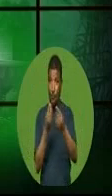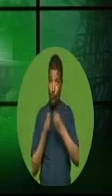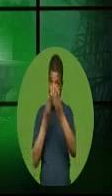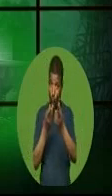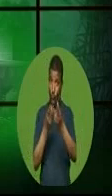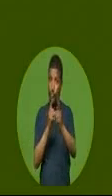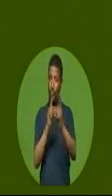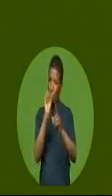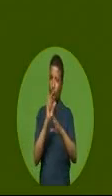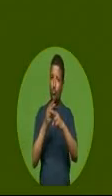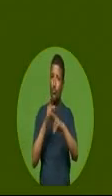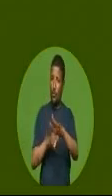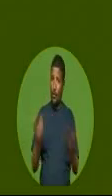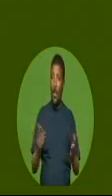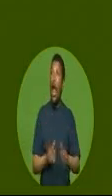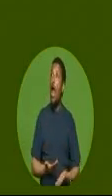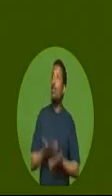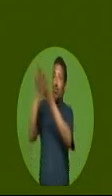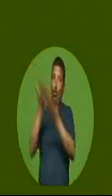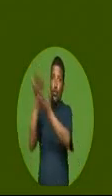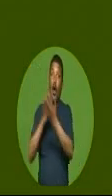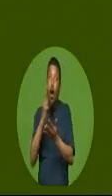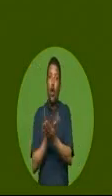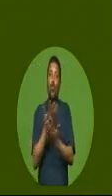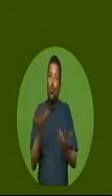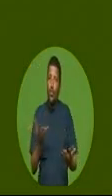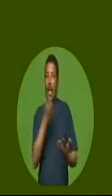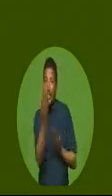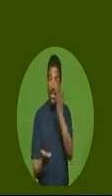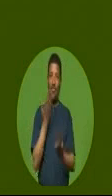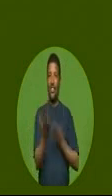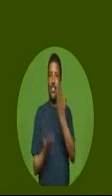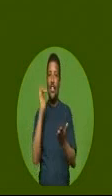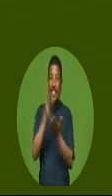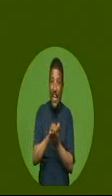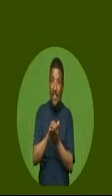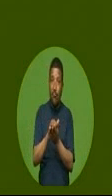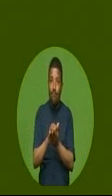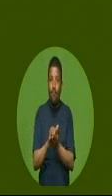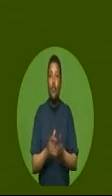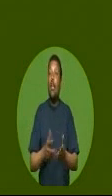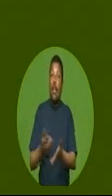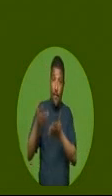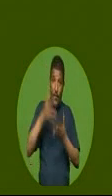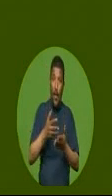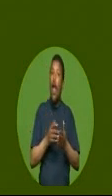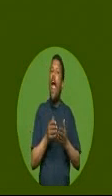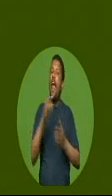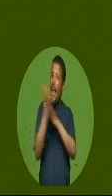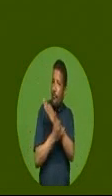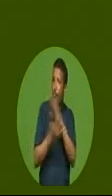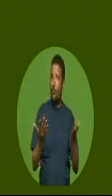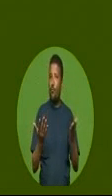in a moment. Exports are those goods and services that leave a country in the form